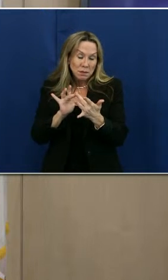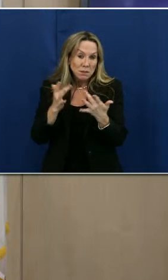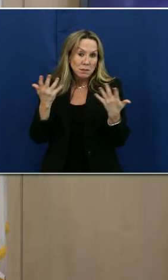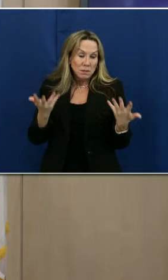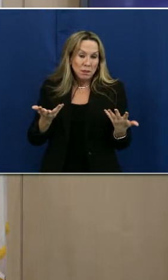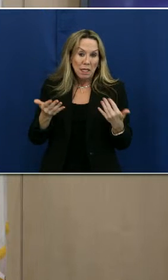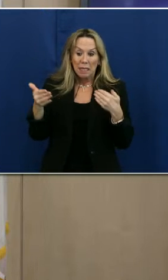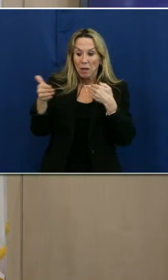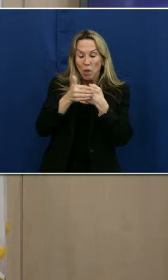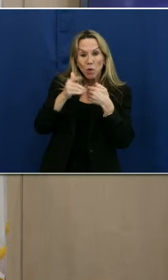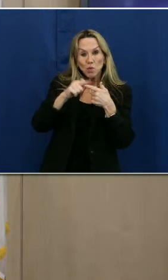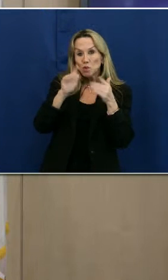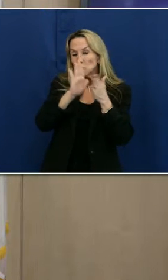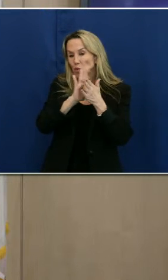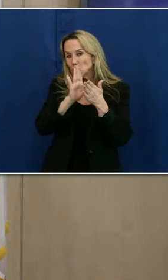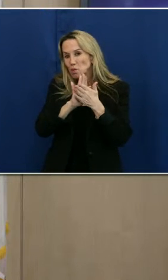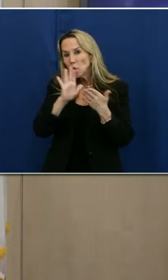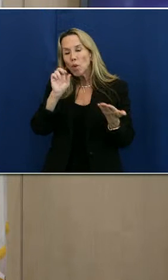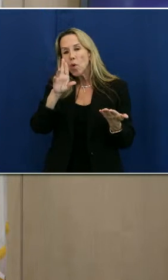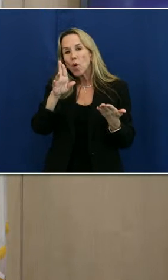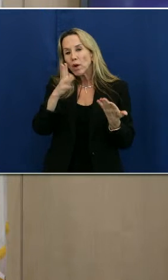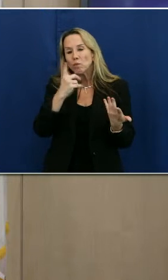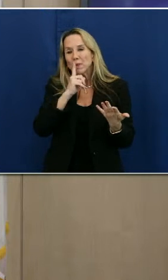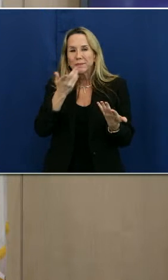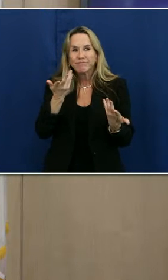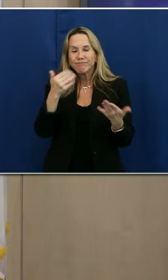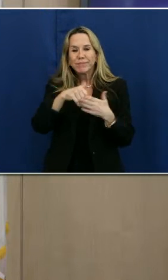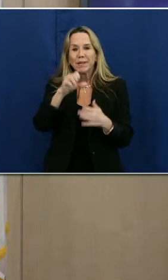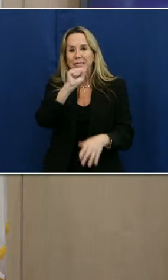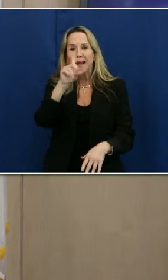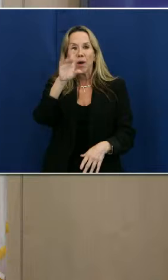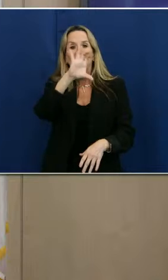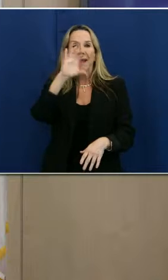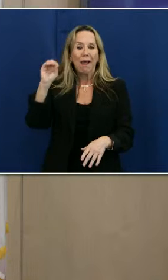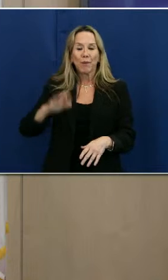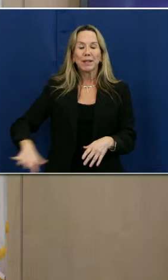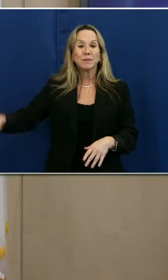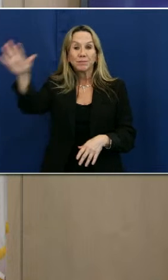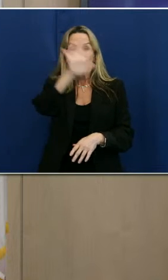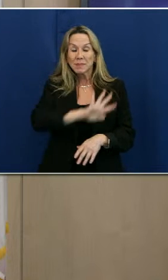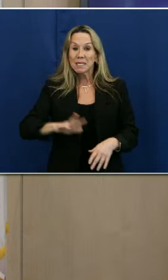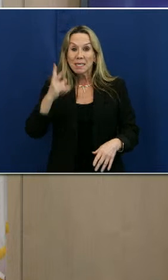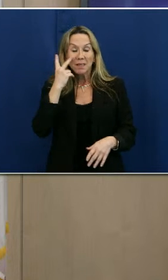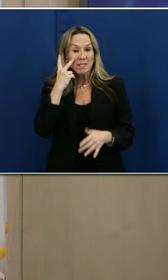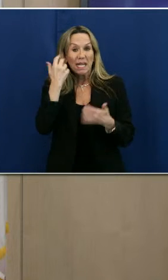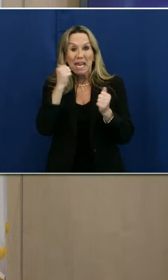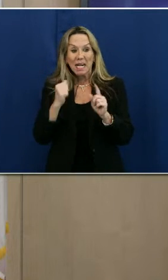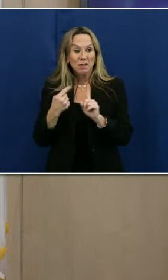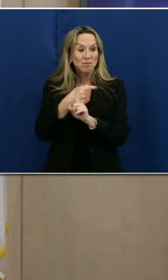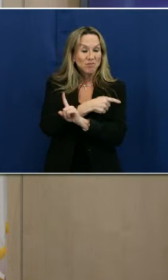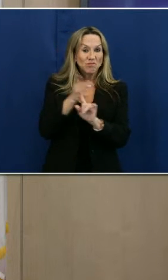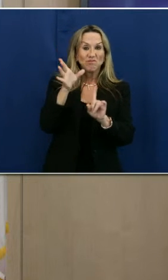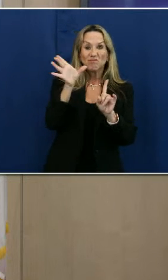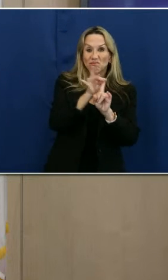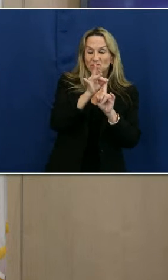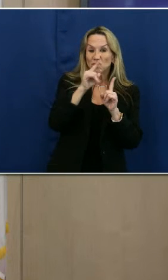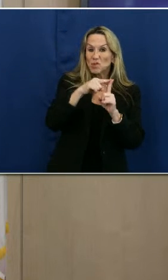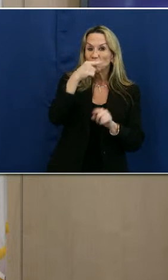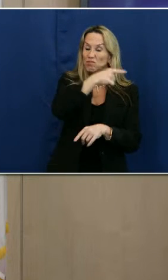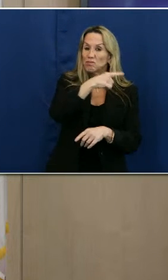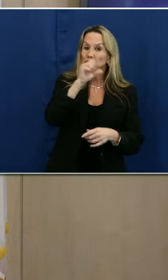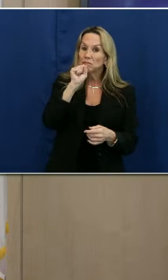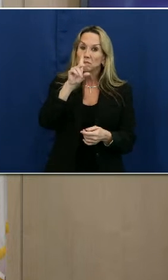vicinity of the school or across the county, to see if we have any indication of spread into the